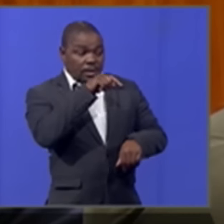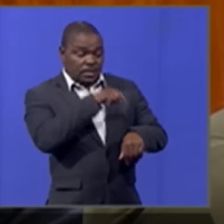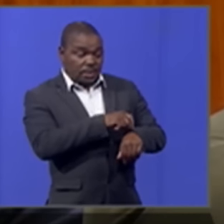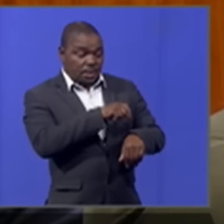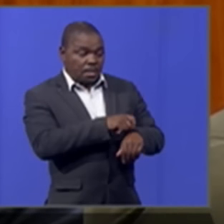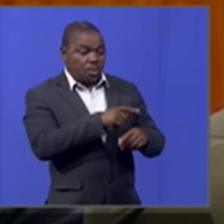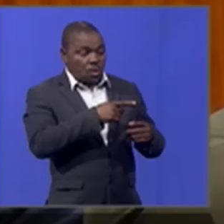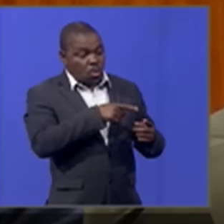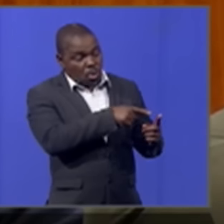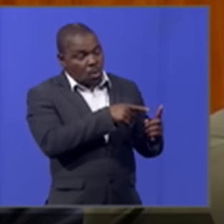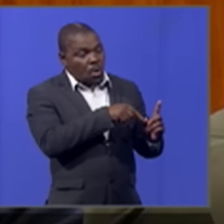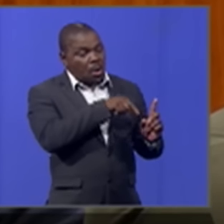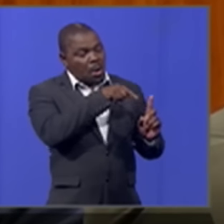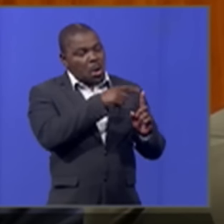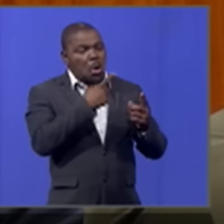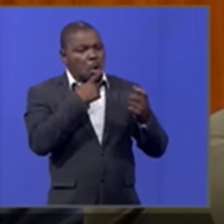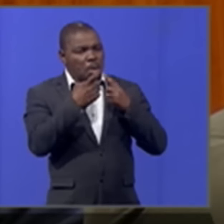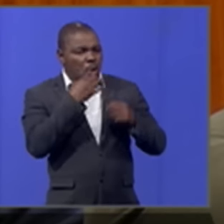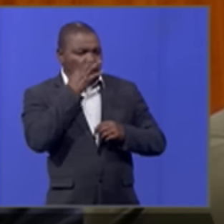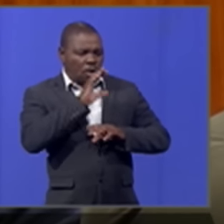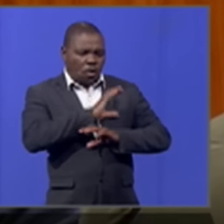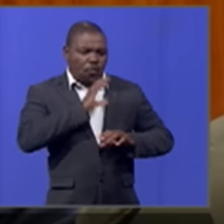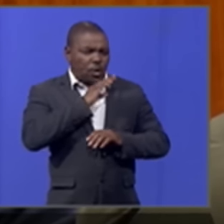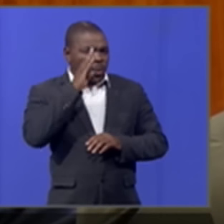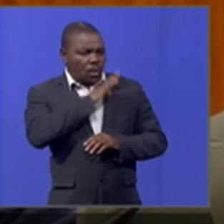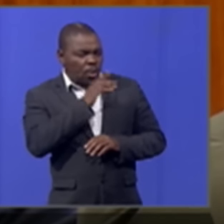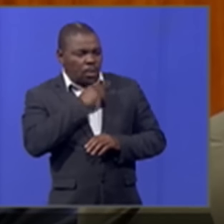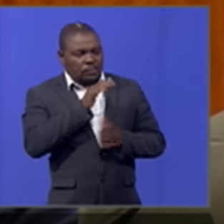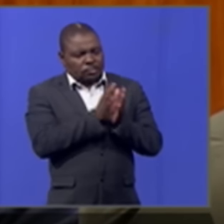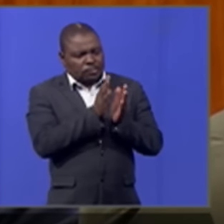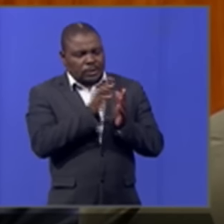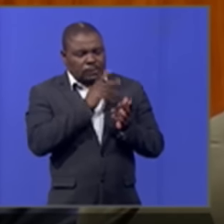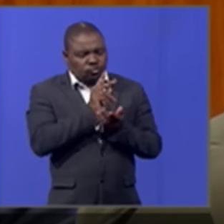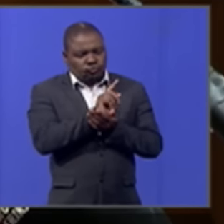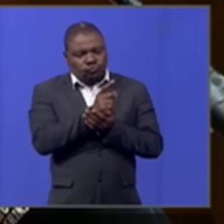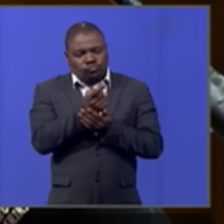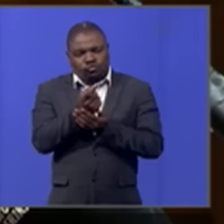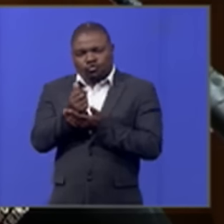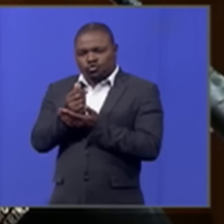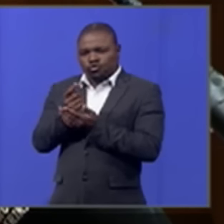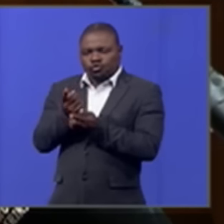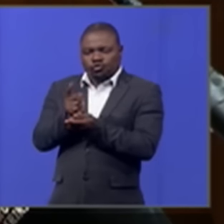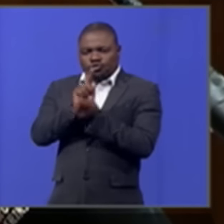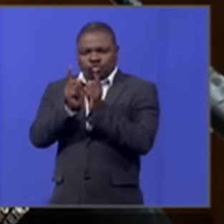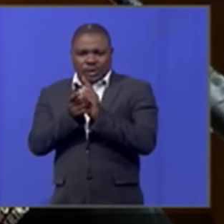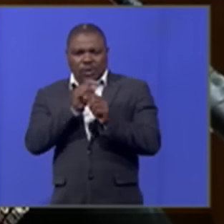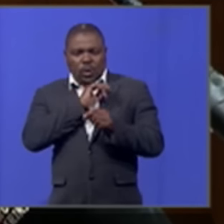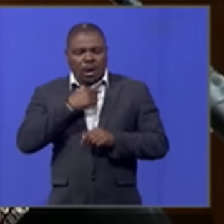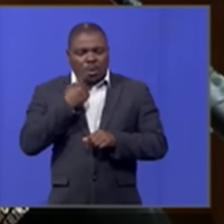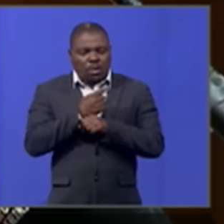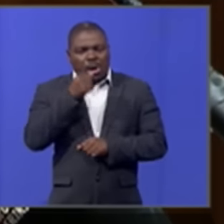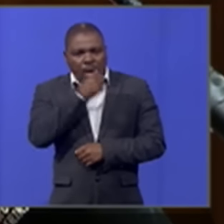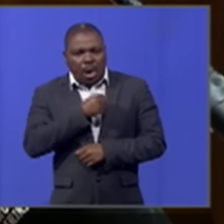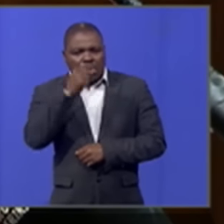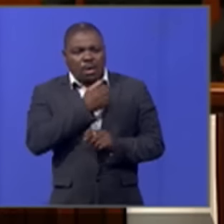he complained of not being comfortable and asked to change position, he was busy constantly coughing.